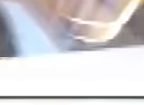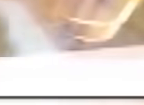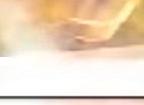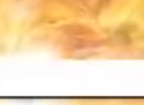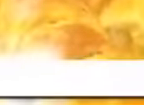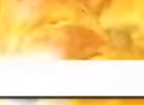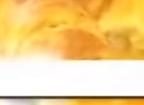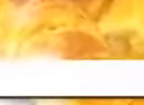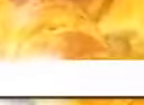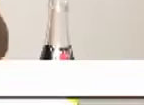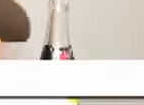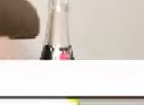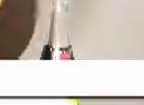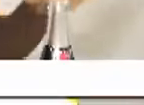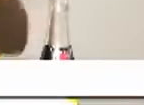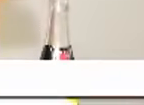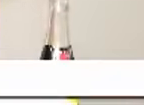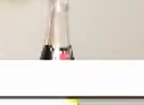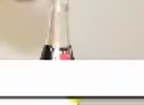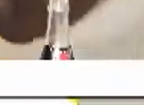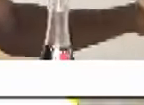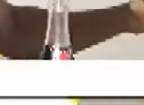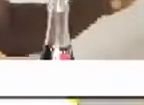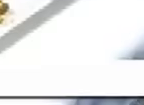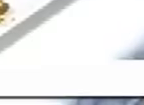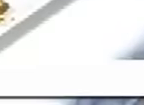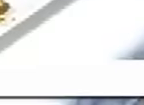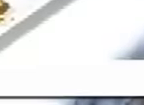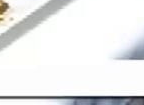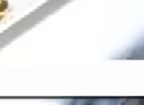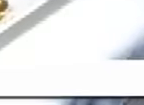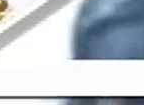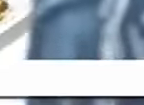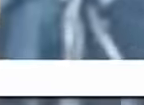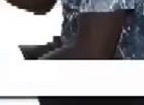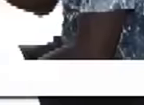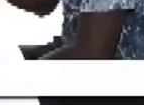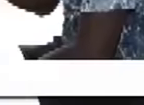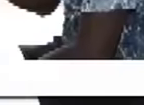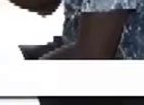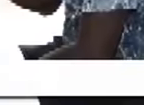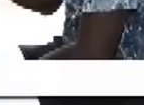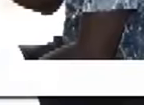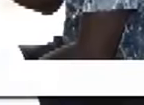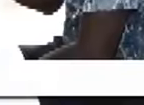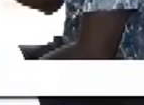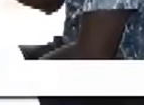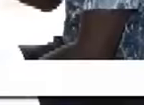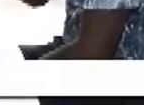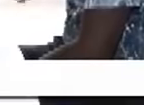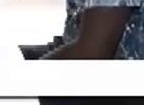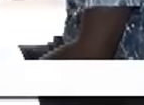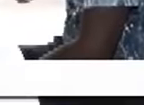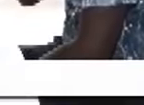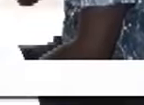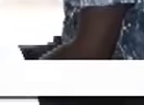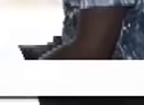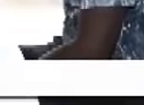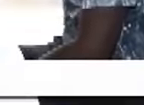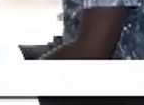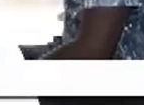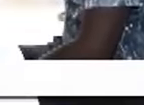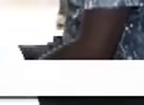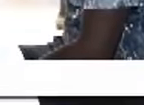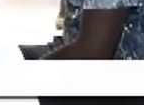domoro betama nilom international o tiwoda number 1 amanke ba domolo jandam man e sa domo jam is ataria ah wo mu kubandi